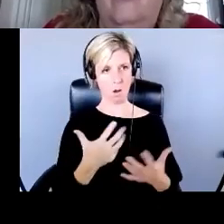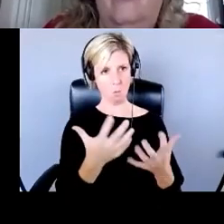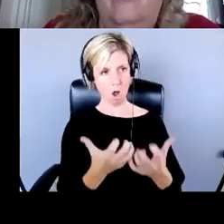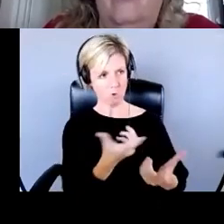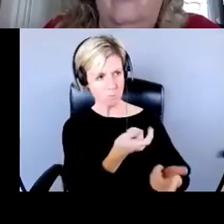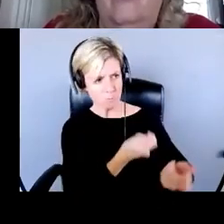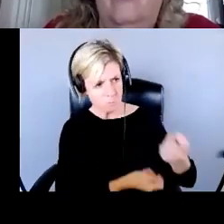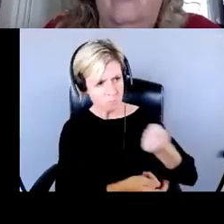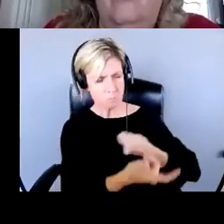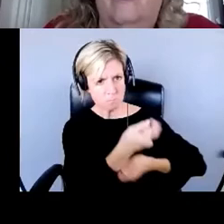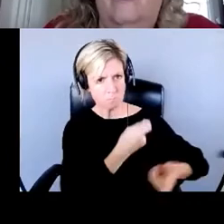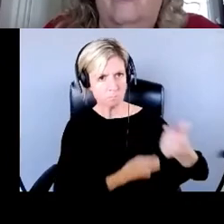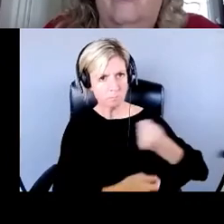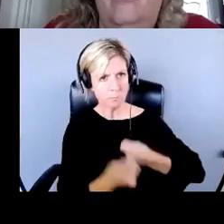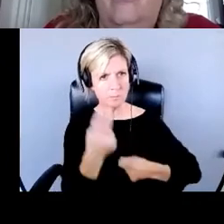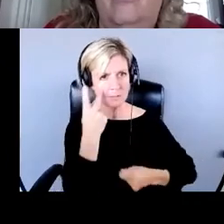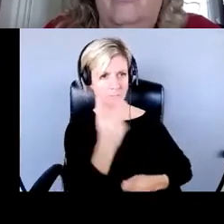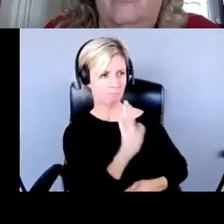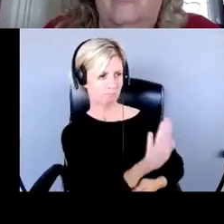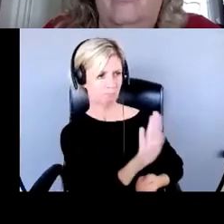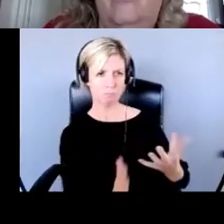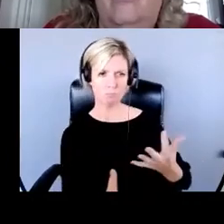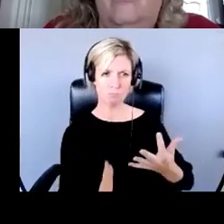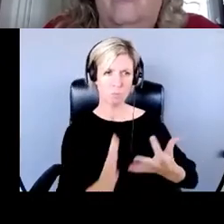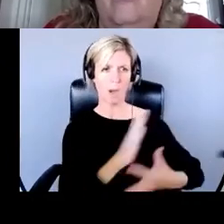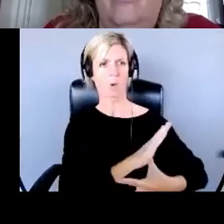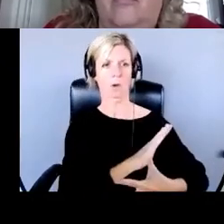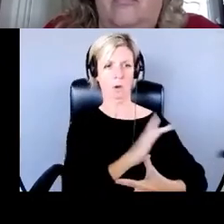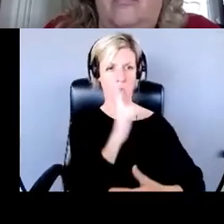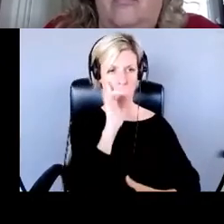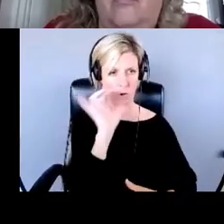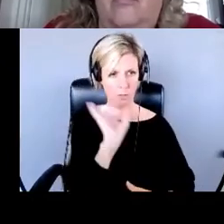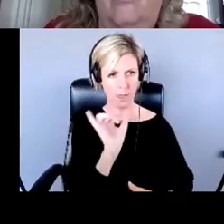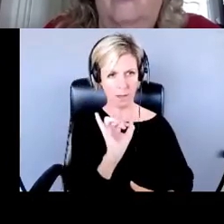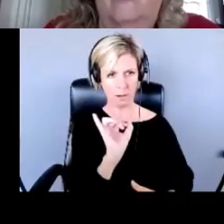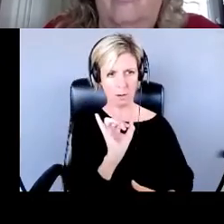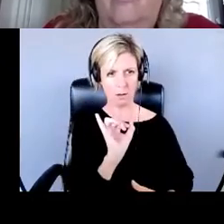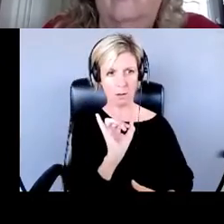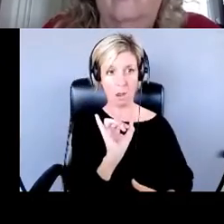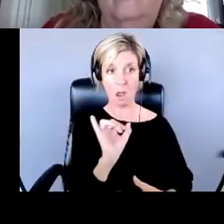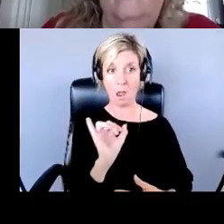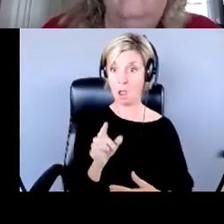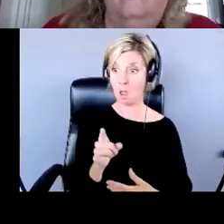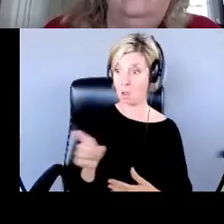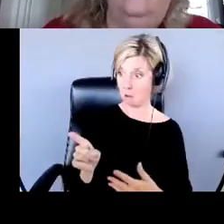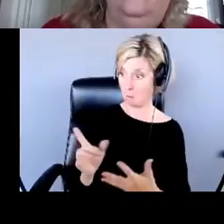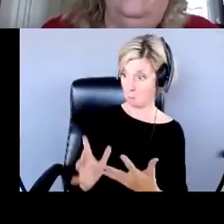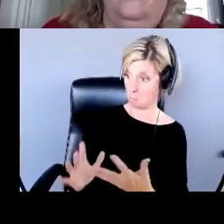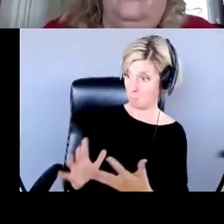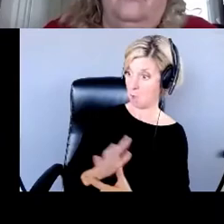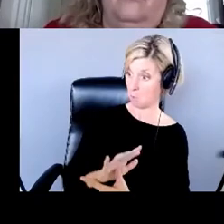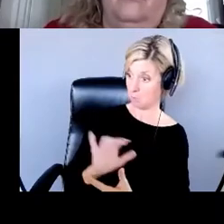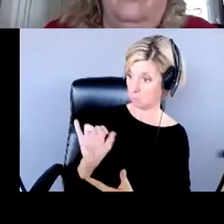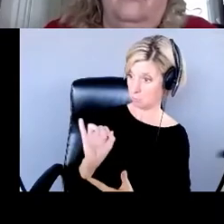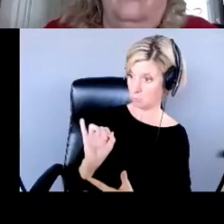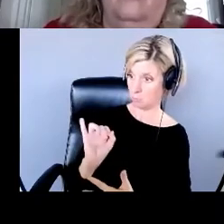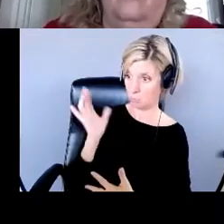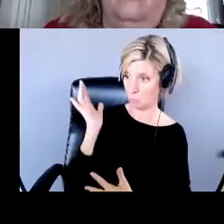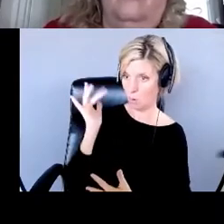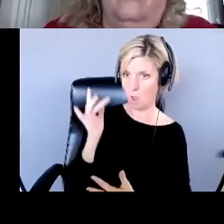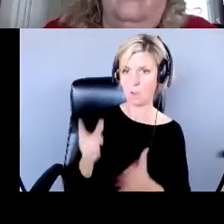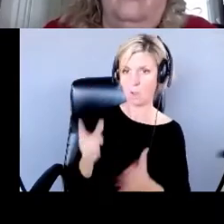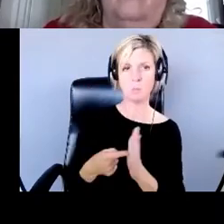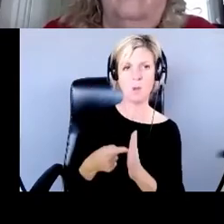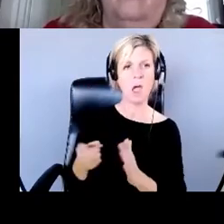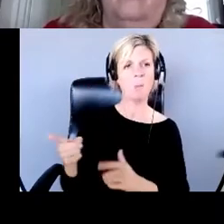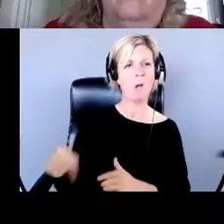person and what's important for the other people, because they'll say they want safety and the older person